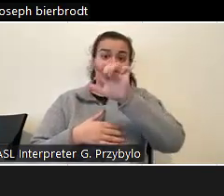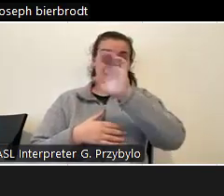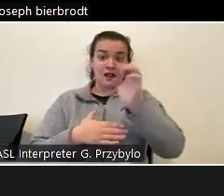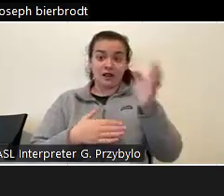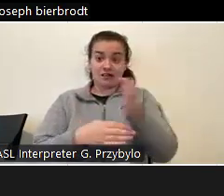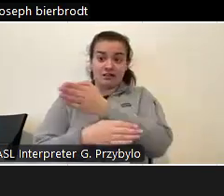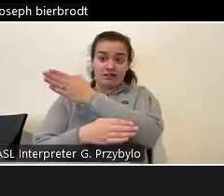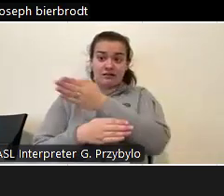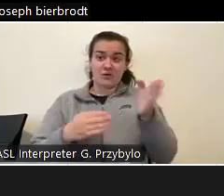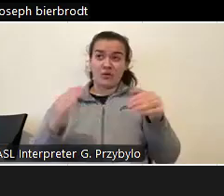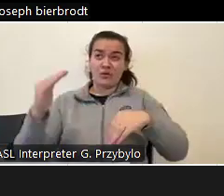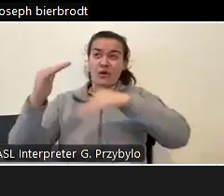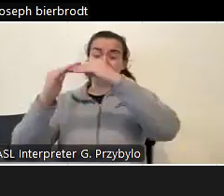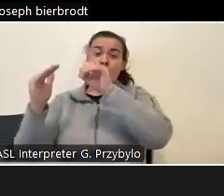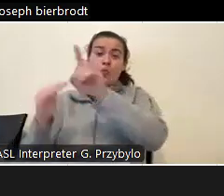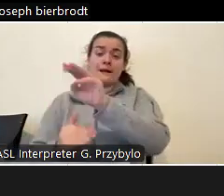to 1 megahertz.